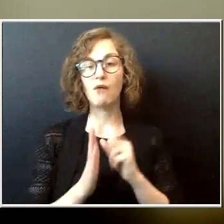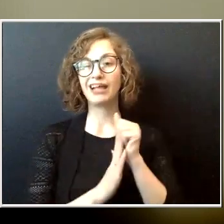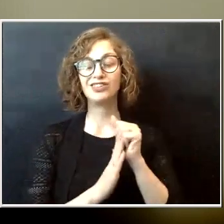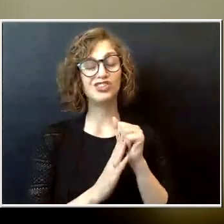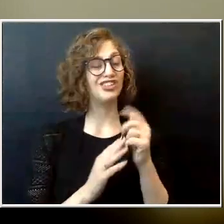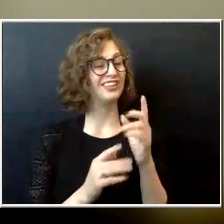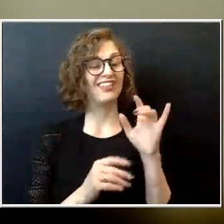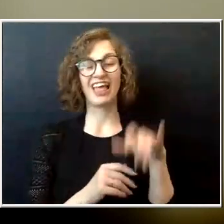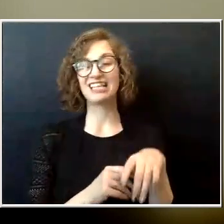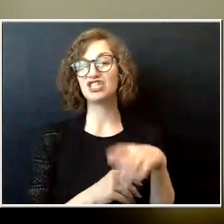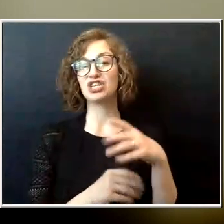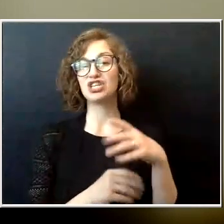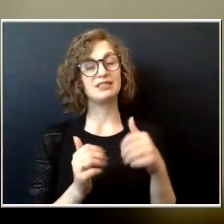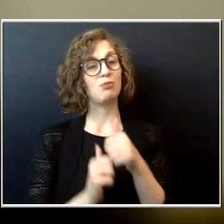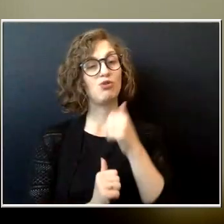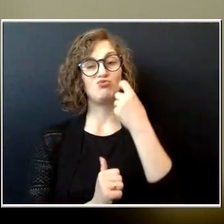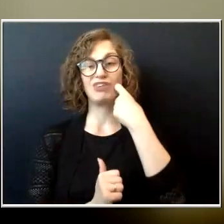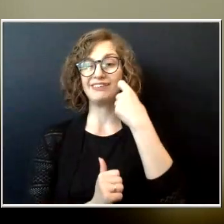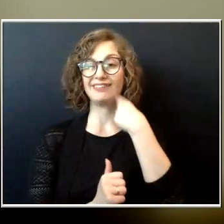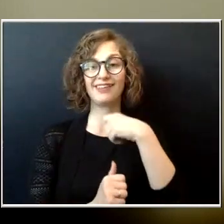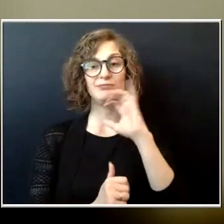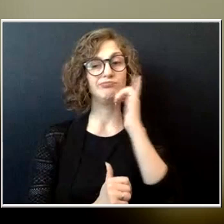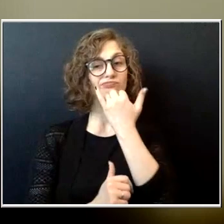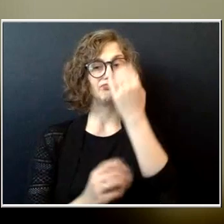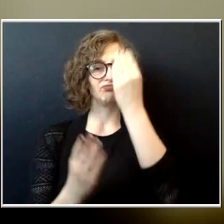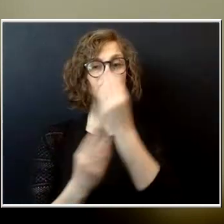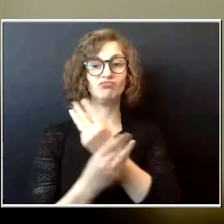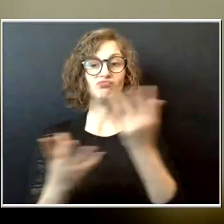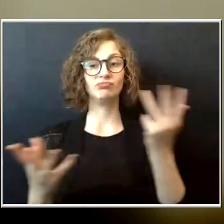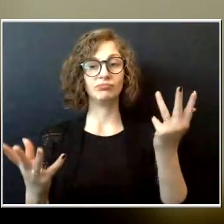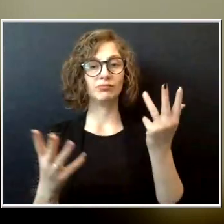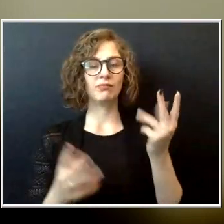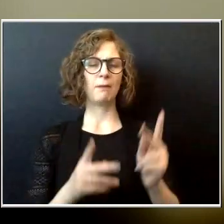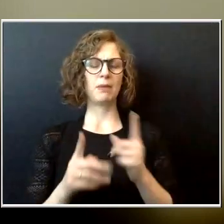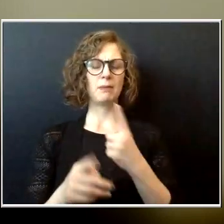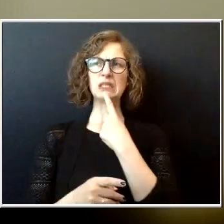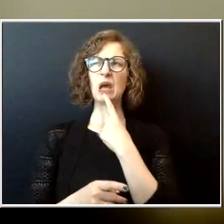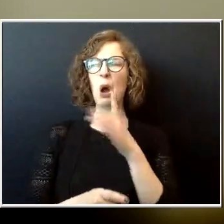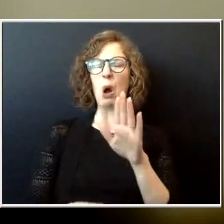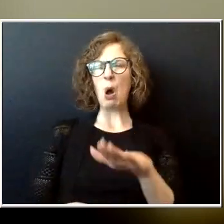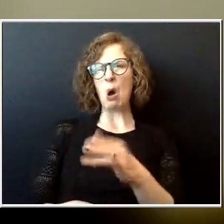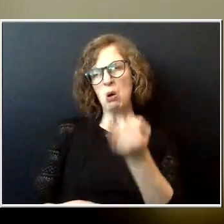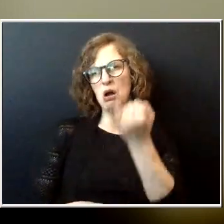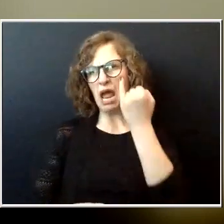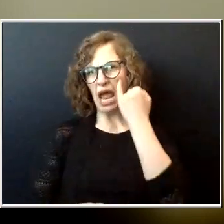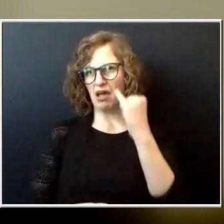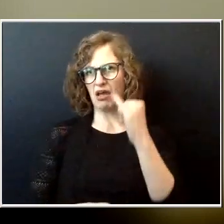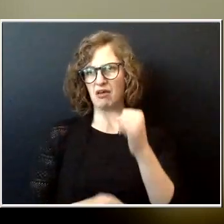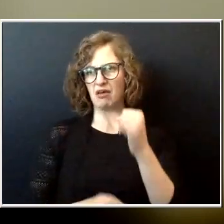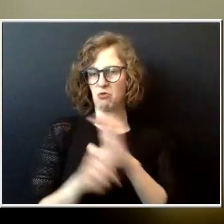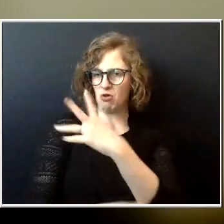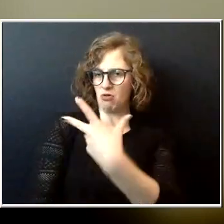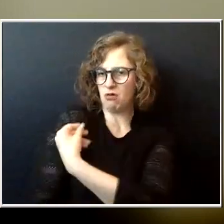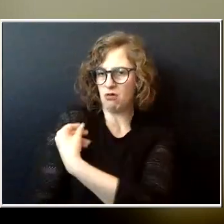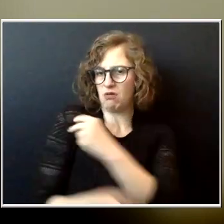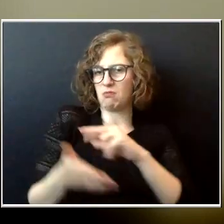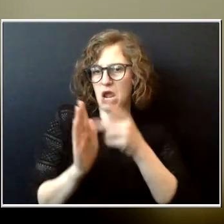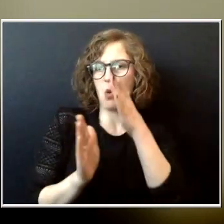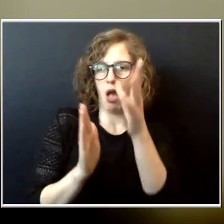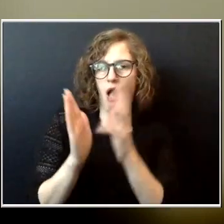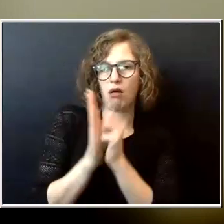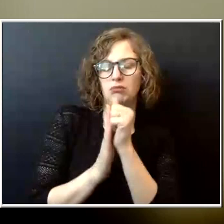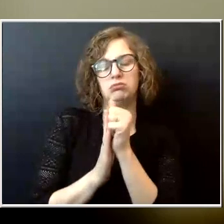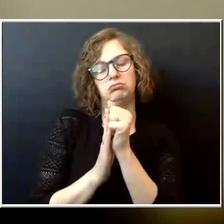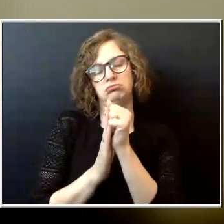people, for some reason, have the idea that people getting these COVID vaccines are somehow developing these cancers that are